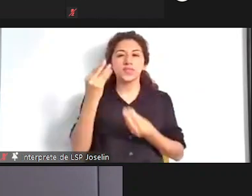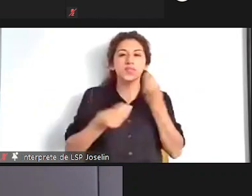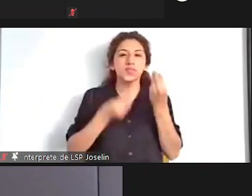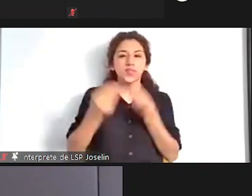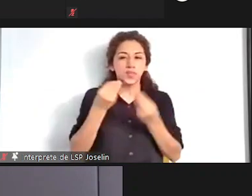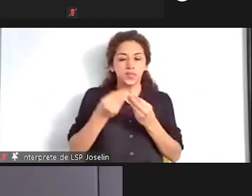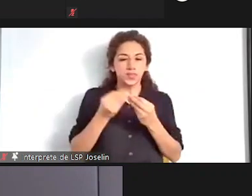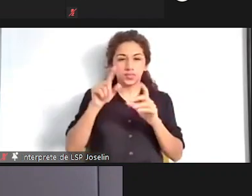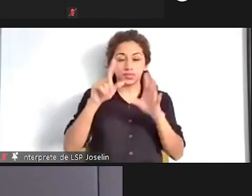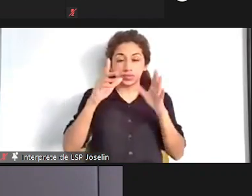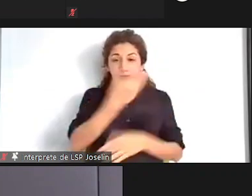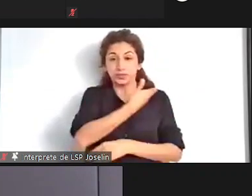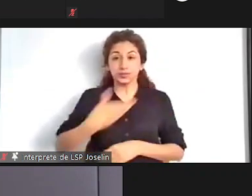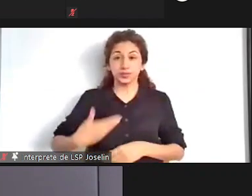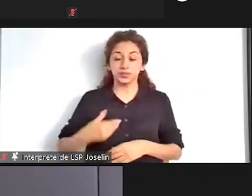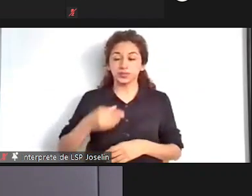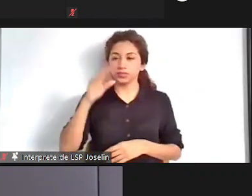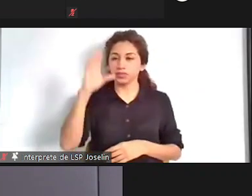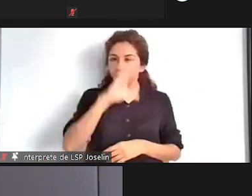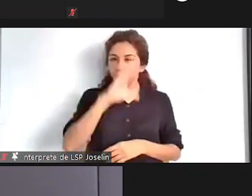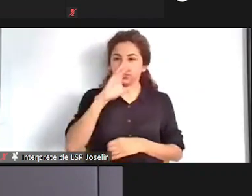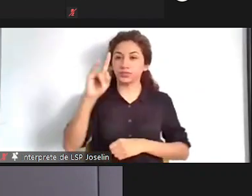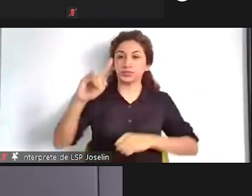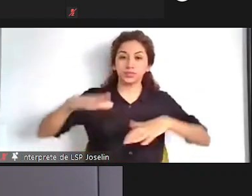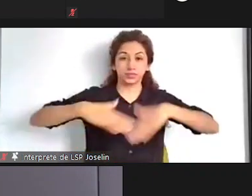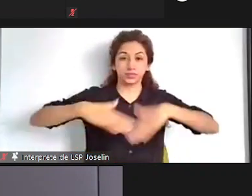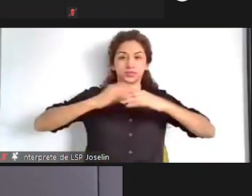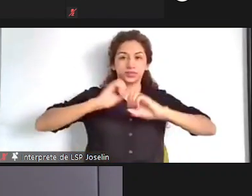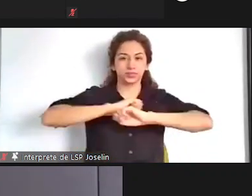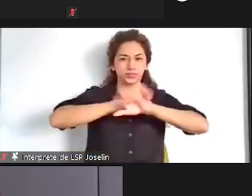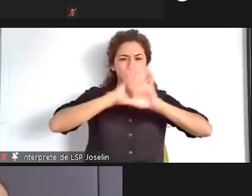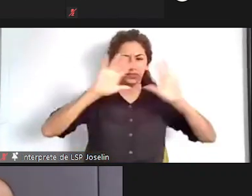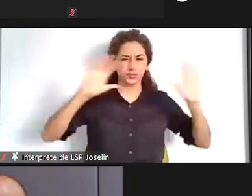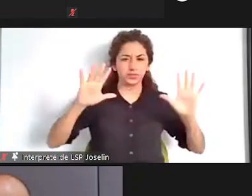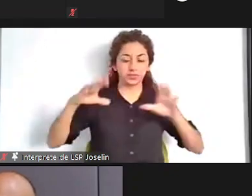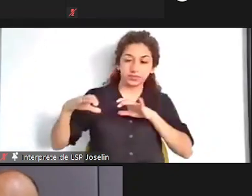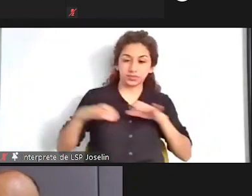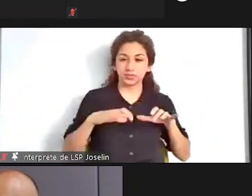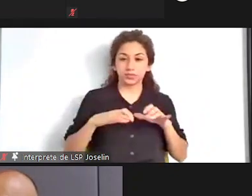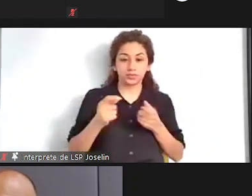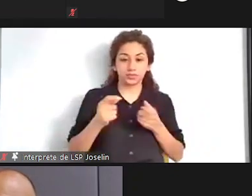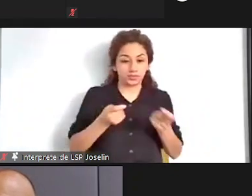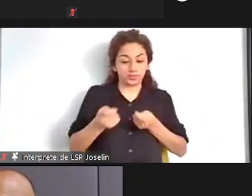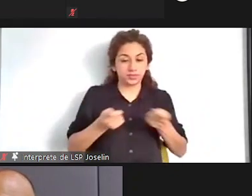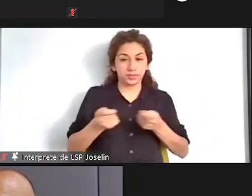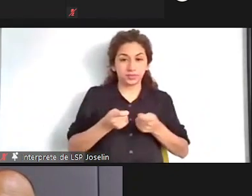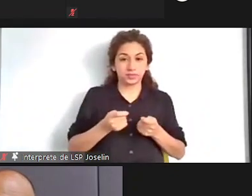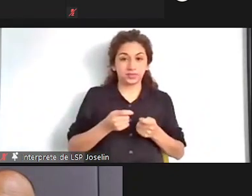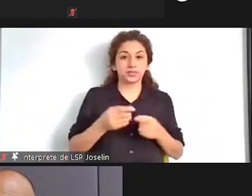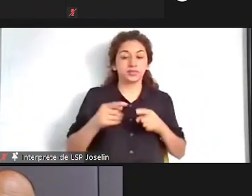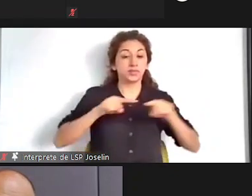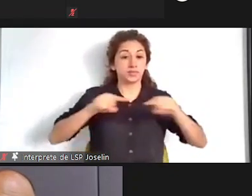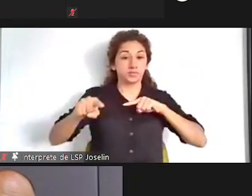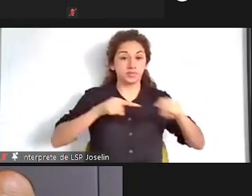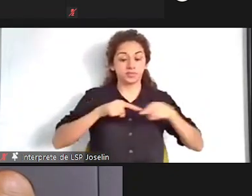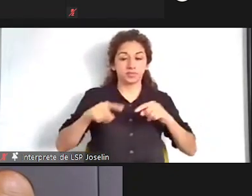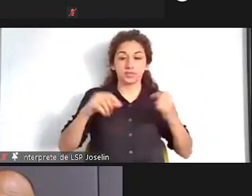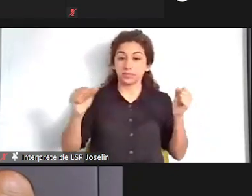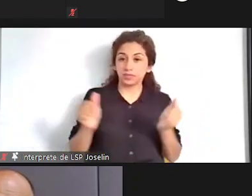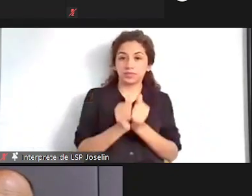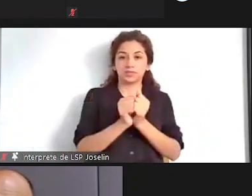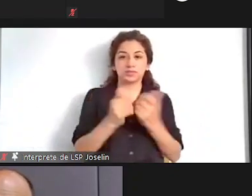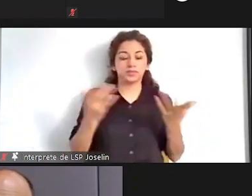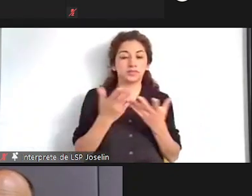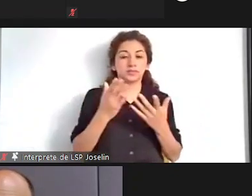and the question here is how to achieve from the government a clear partnership with the private sector to further action so that are